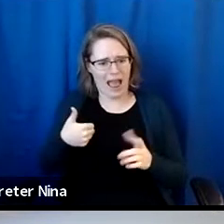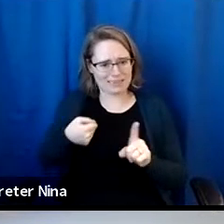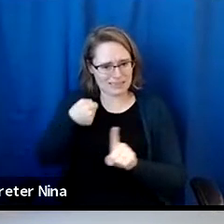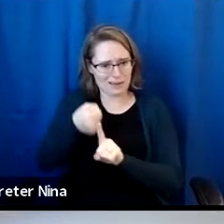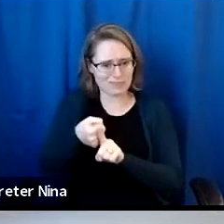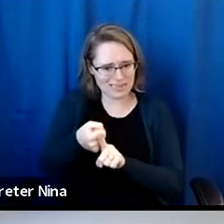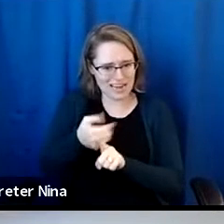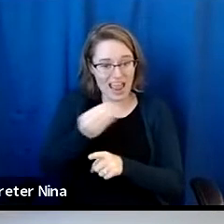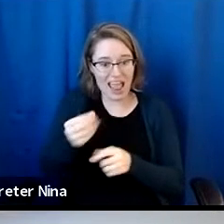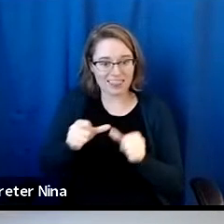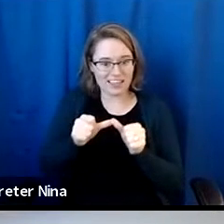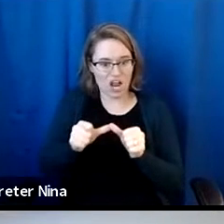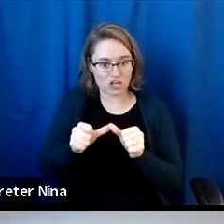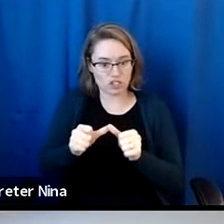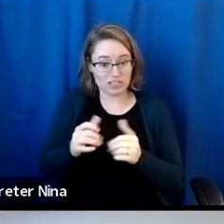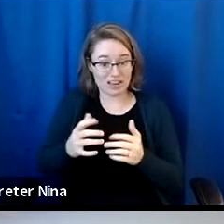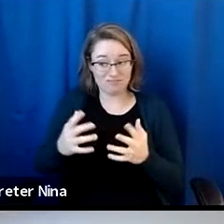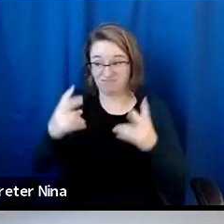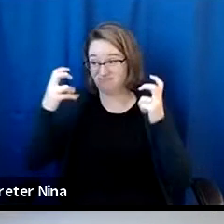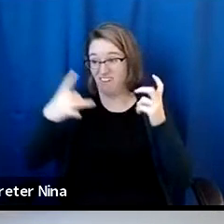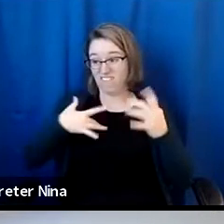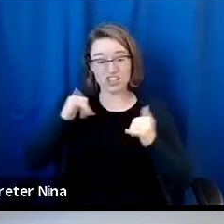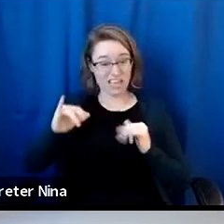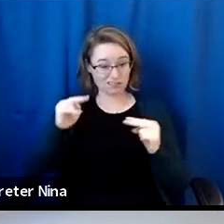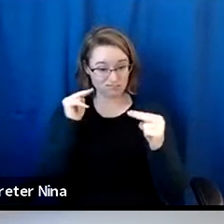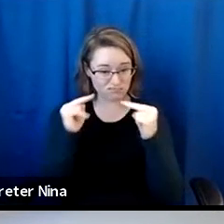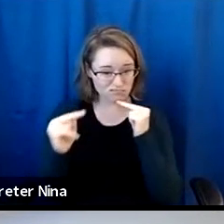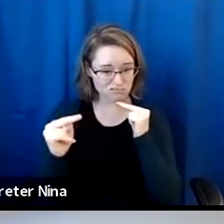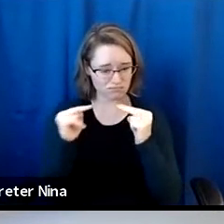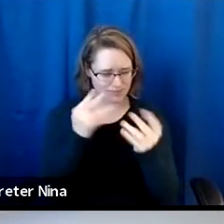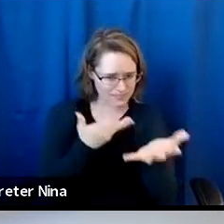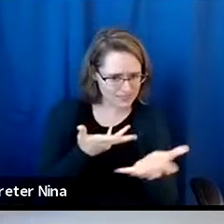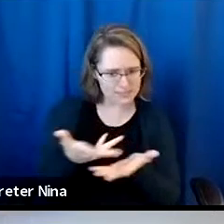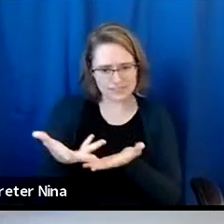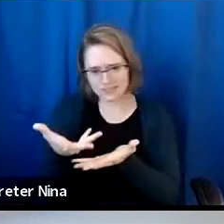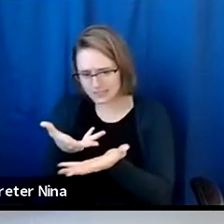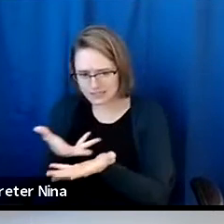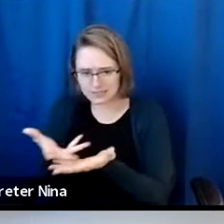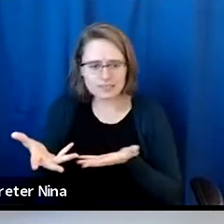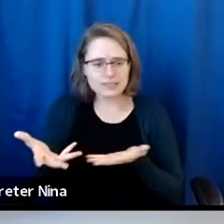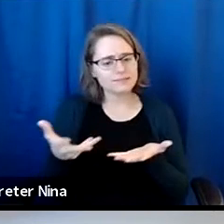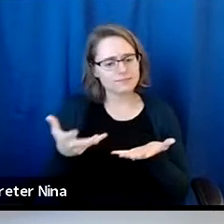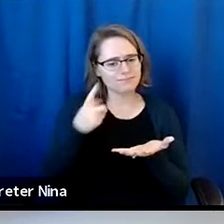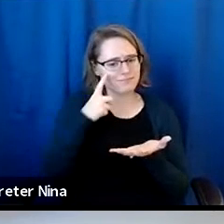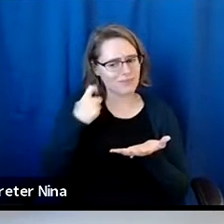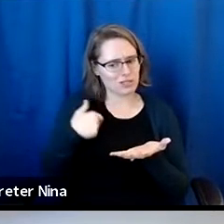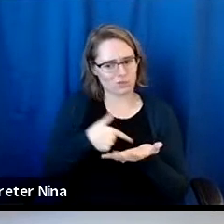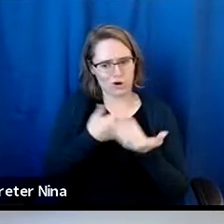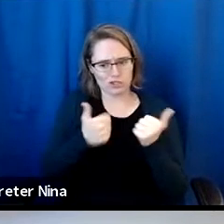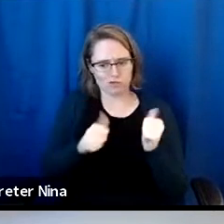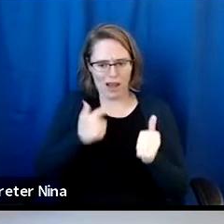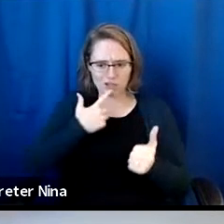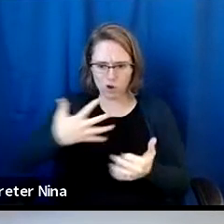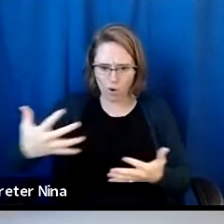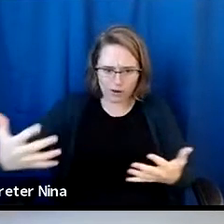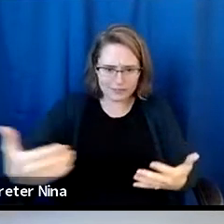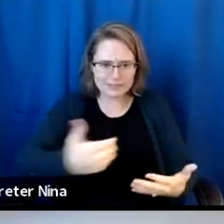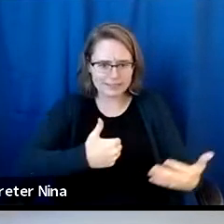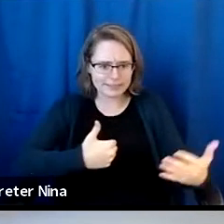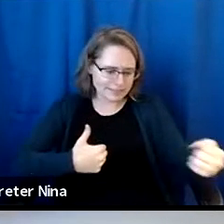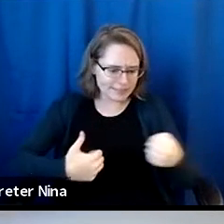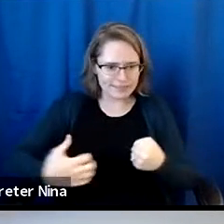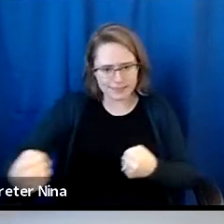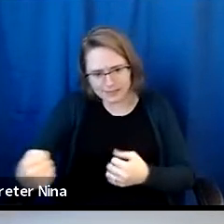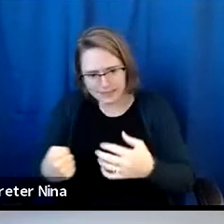constant it feels like negotiating that we're doing, because we're trying to bring people along. We're trying